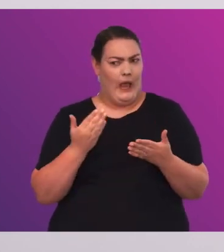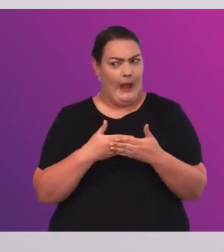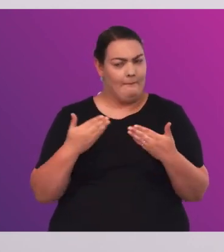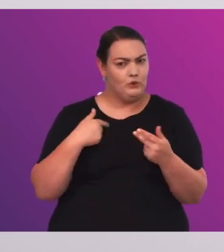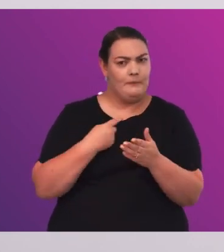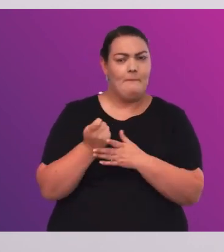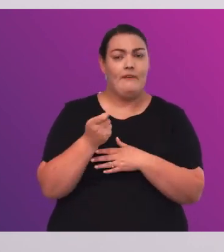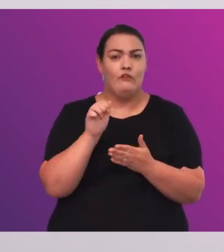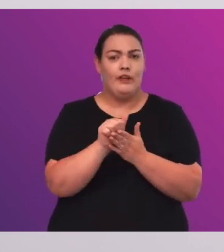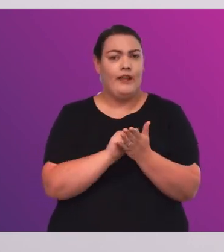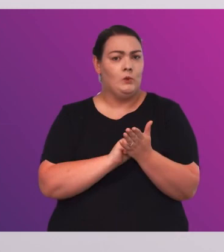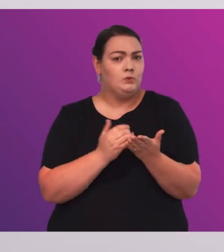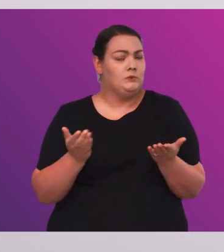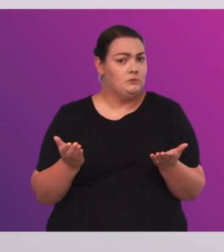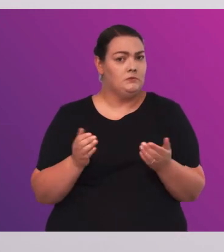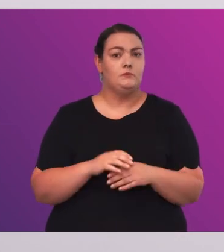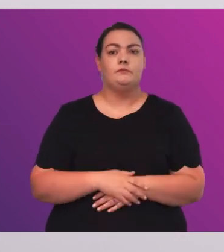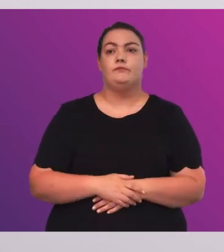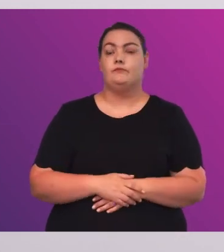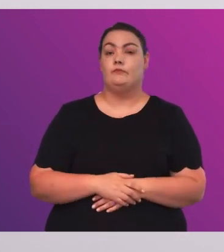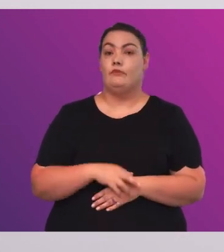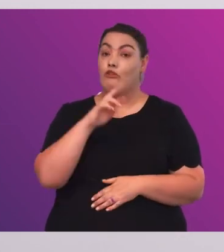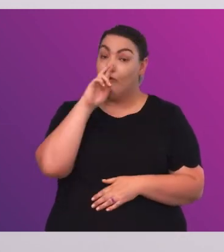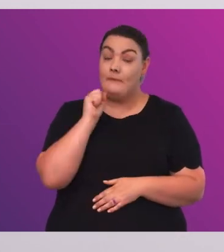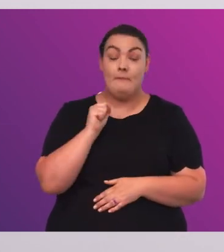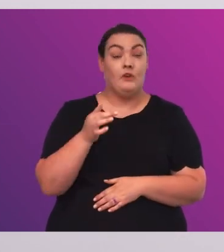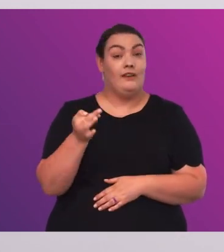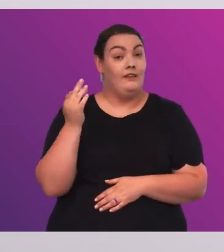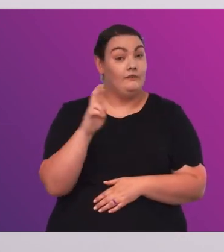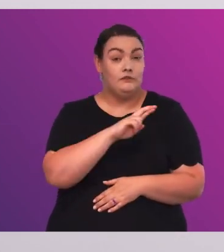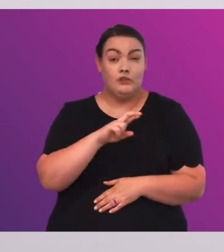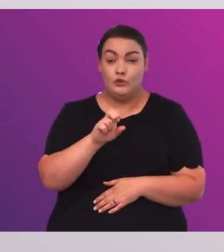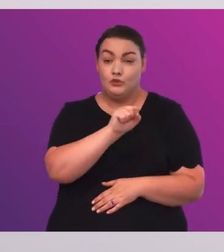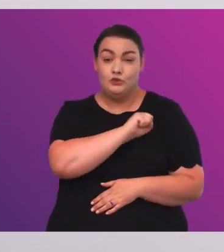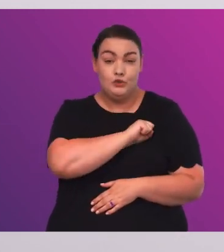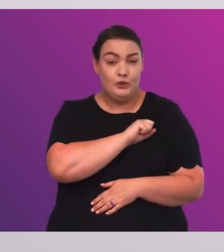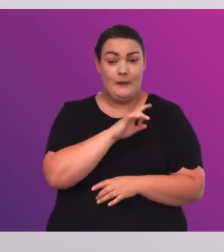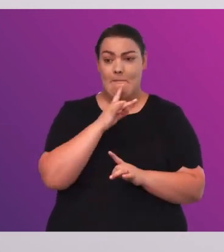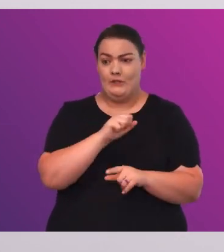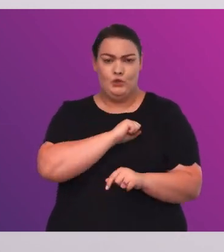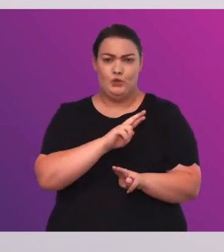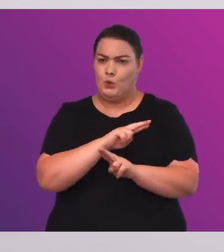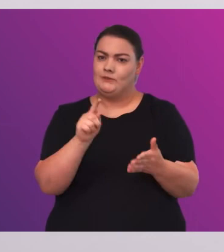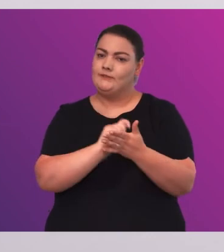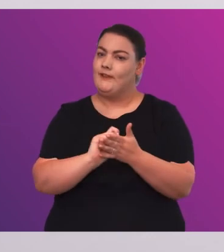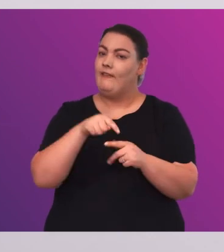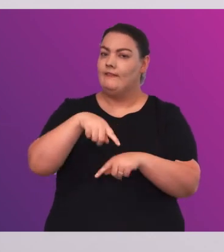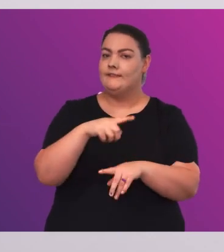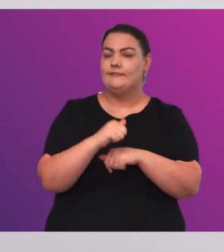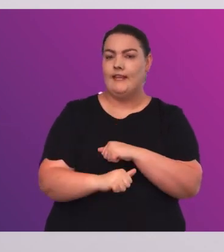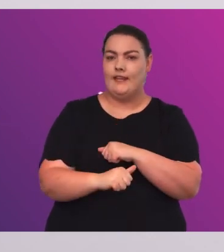me? Remember, if you are uncertain about anything, you don't need to agree to anything on the